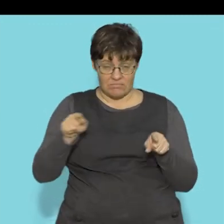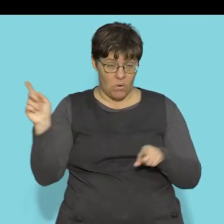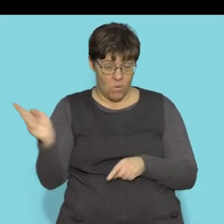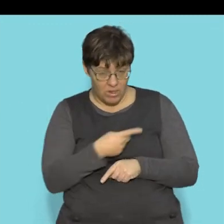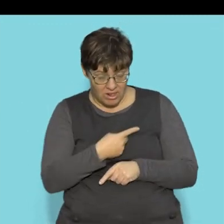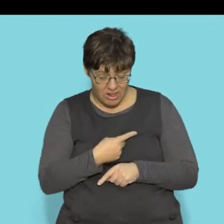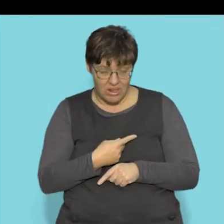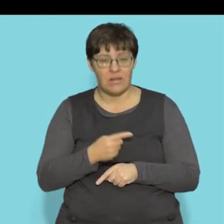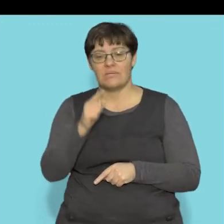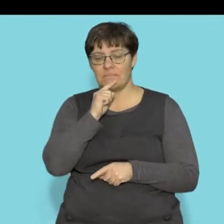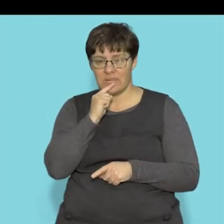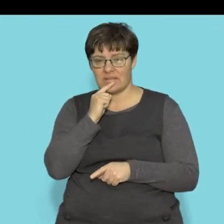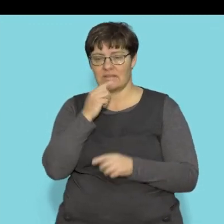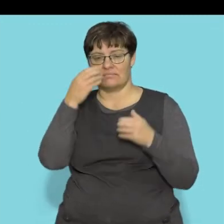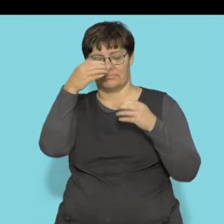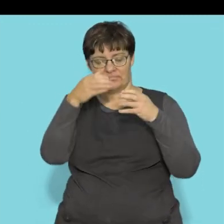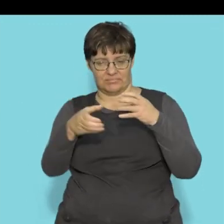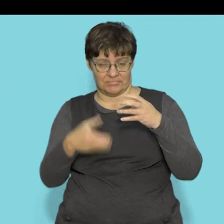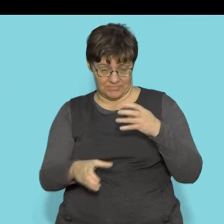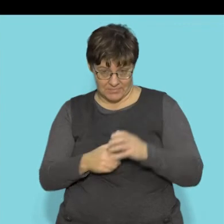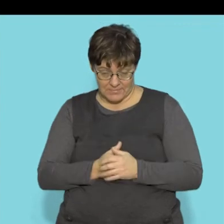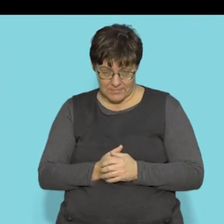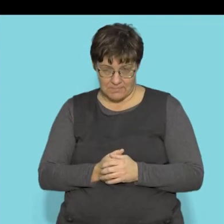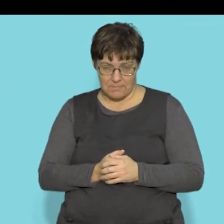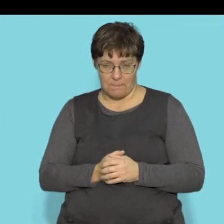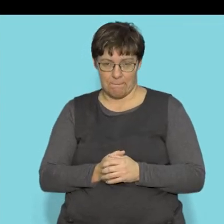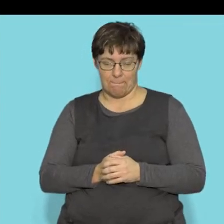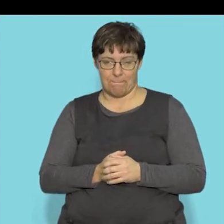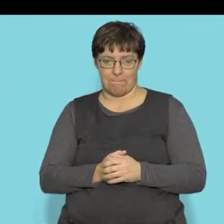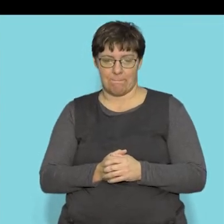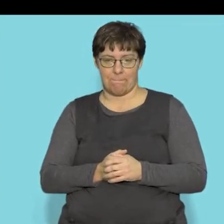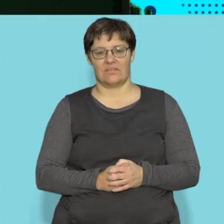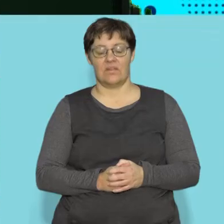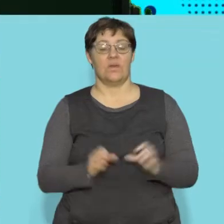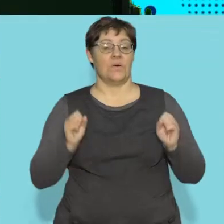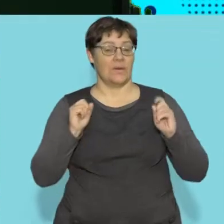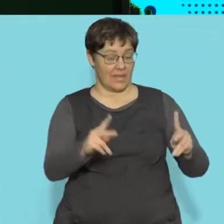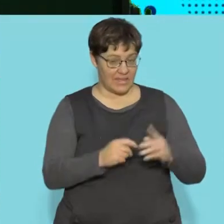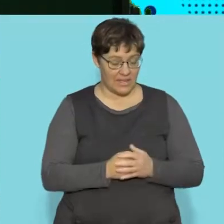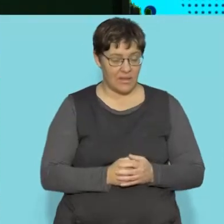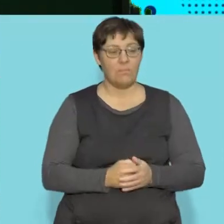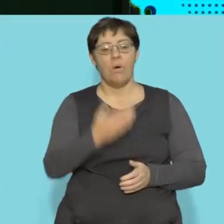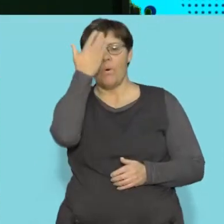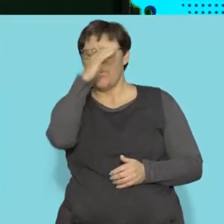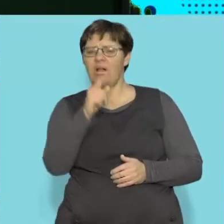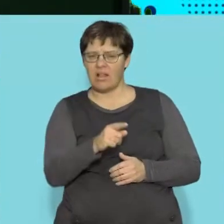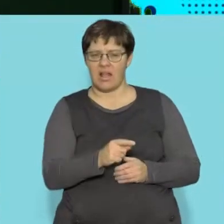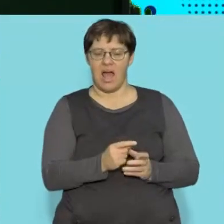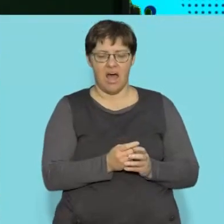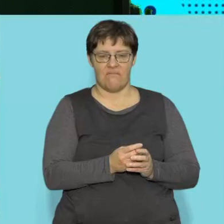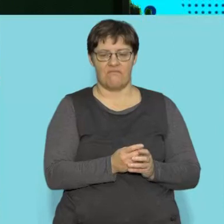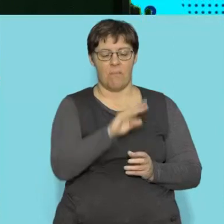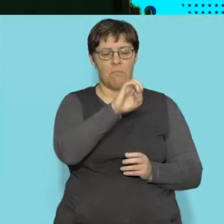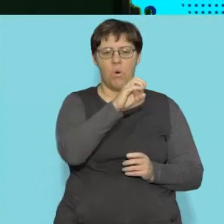for all of the models, I'm going to have to break this example up into different pieces. Great, guys. So I know I've got